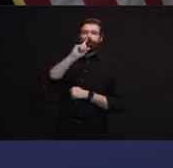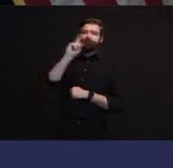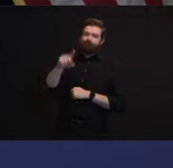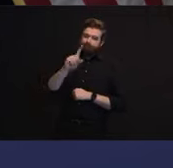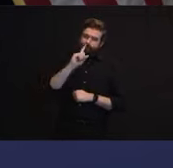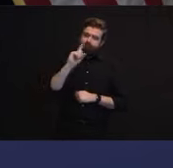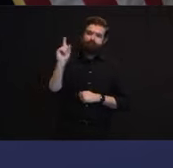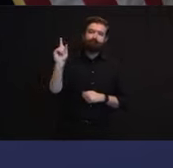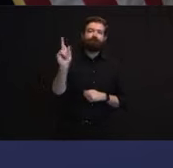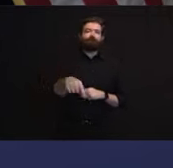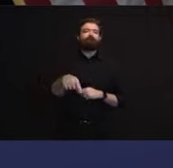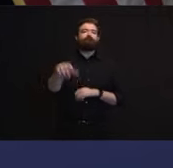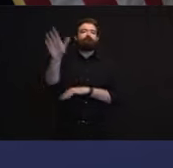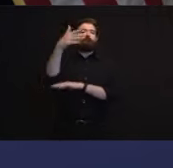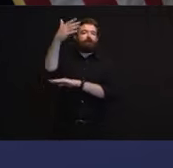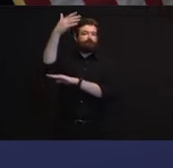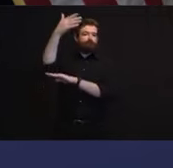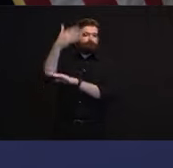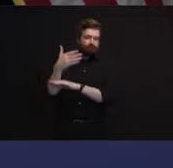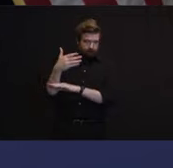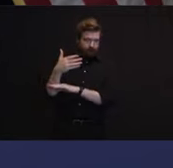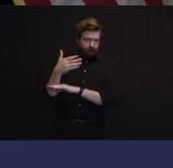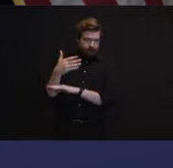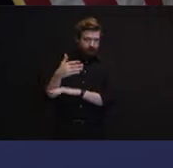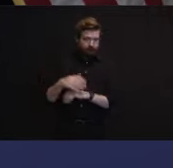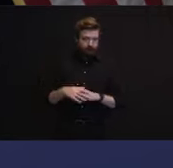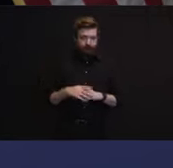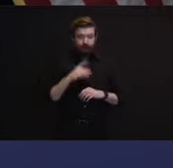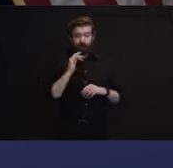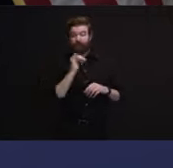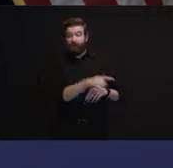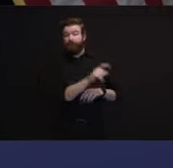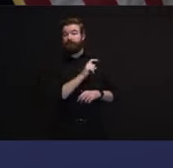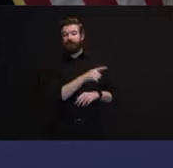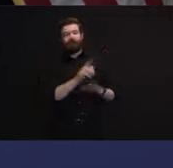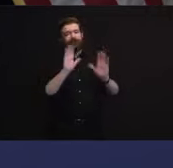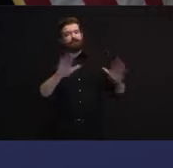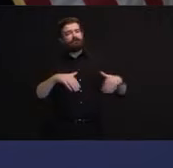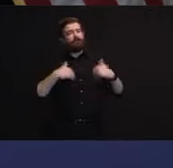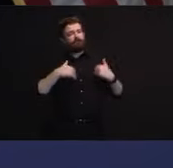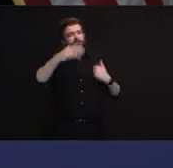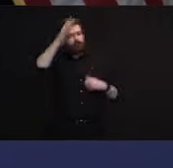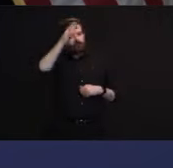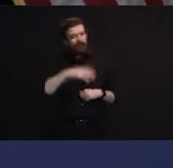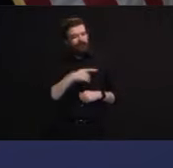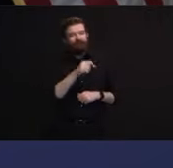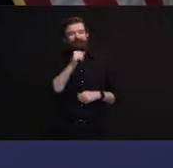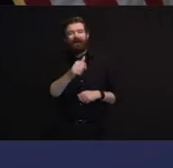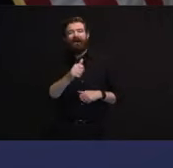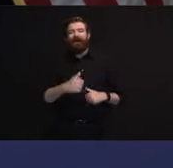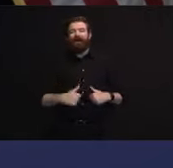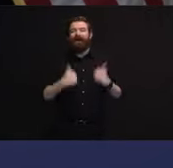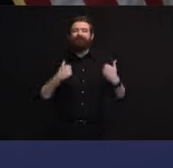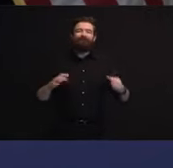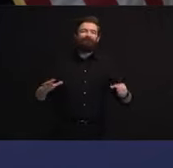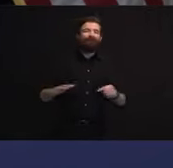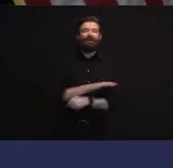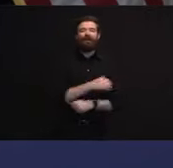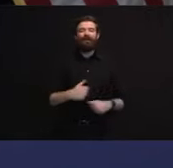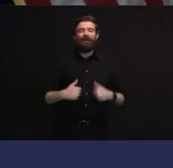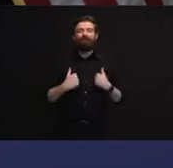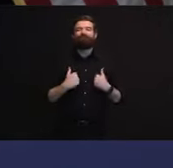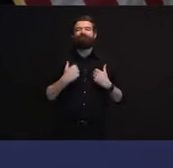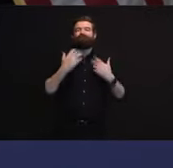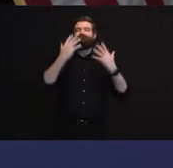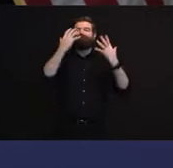tribute to a phenomenal young man who didn't get to live out his dream. But I just wanted to thank you publicly for that, Governor.